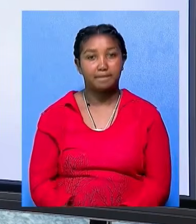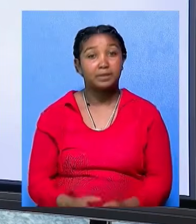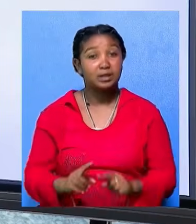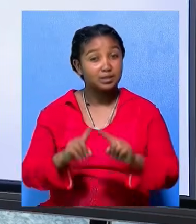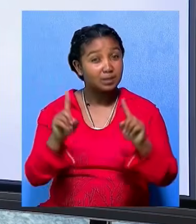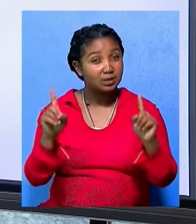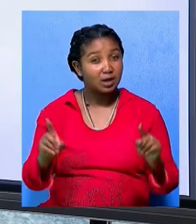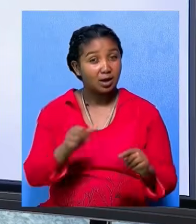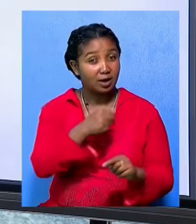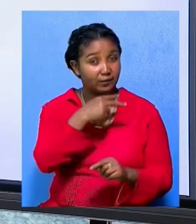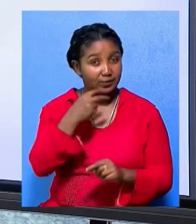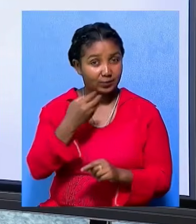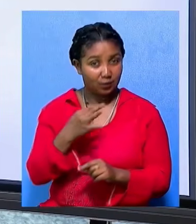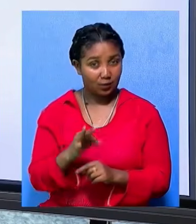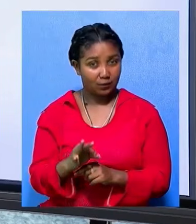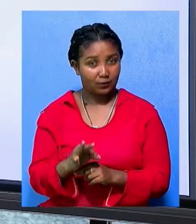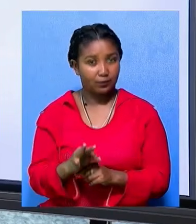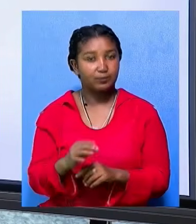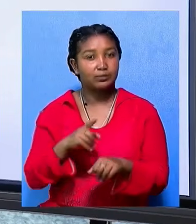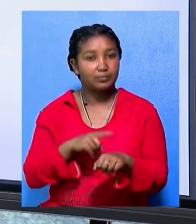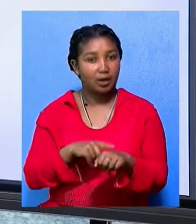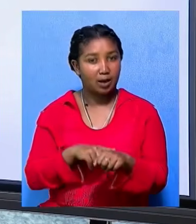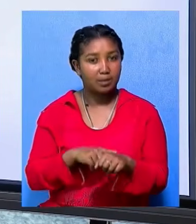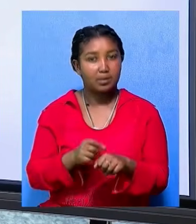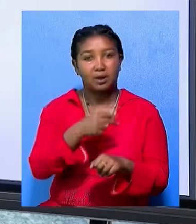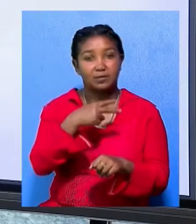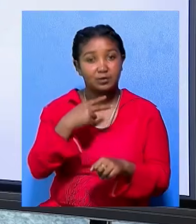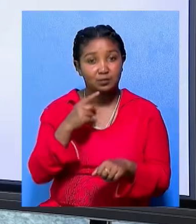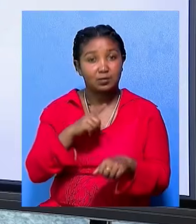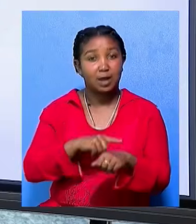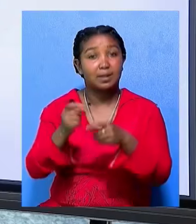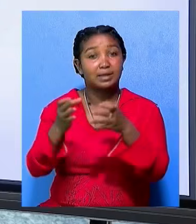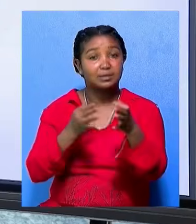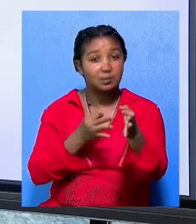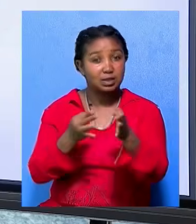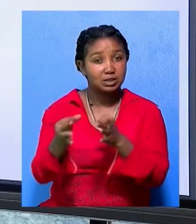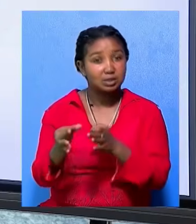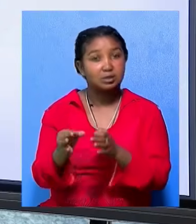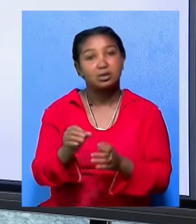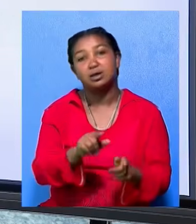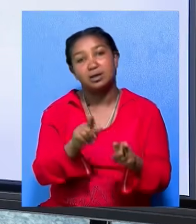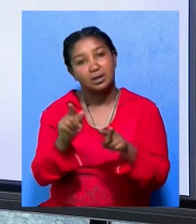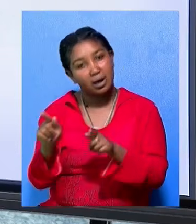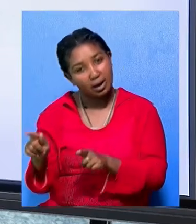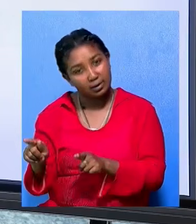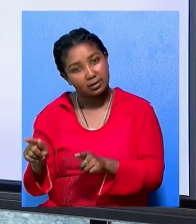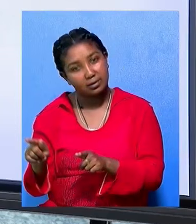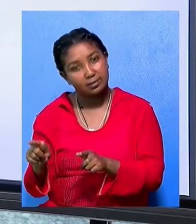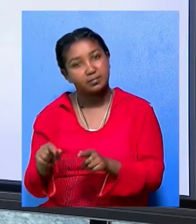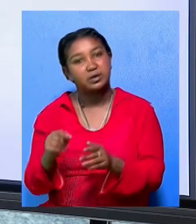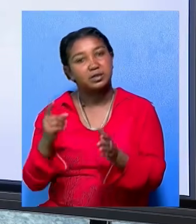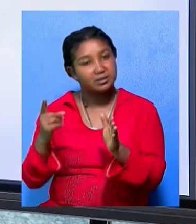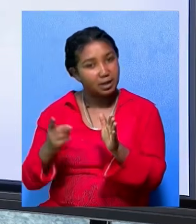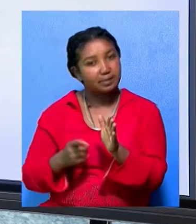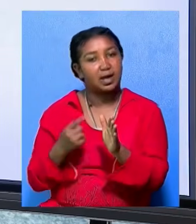Especially adverbs of time. Adverbs of time expressions, just like